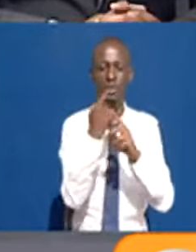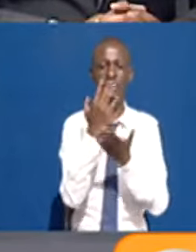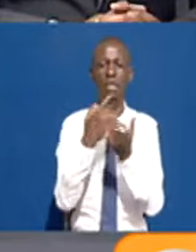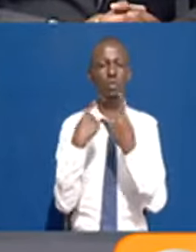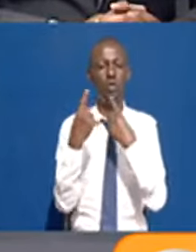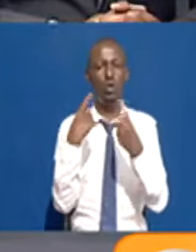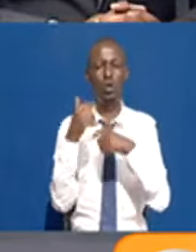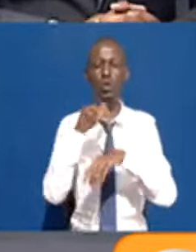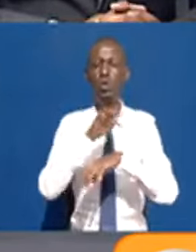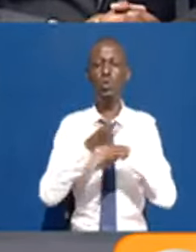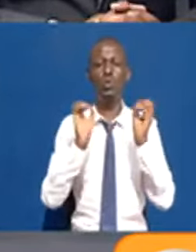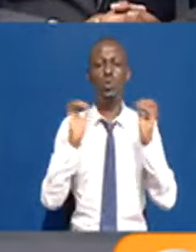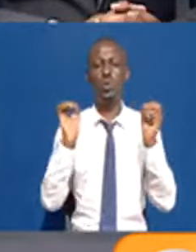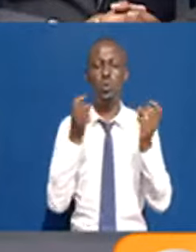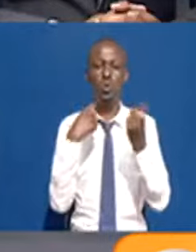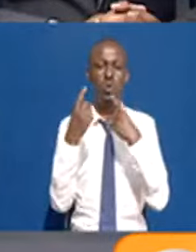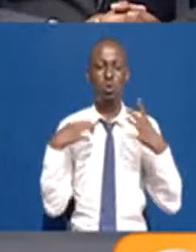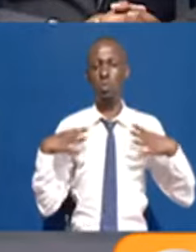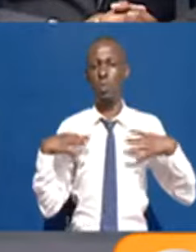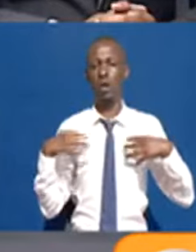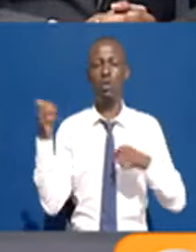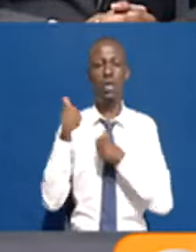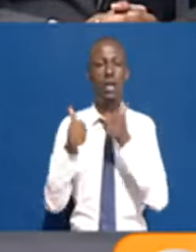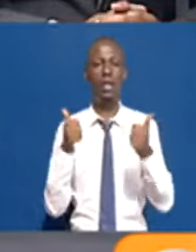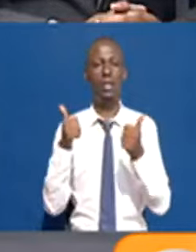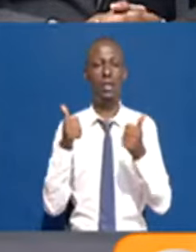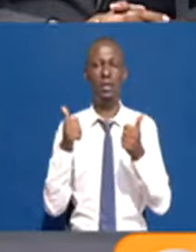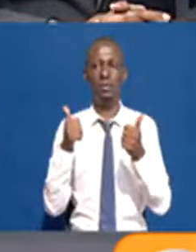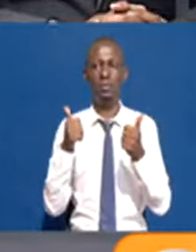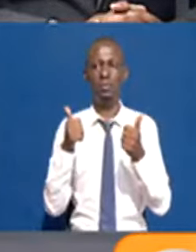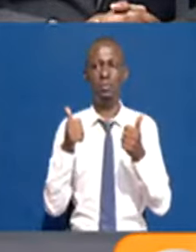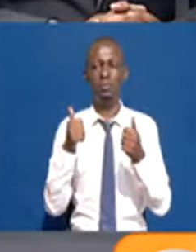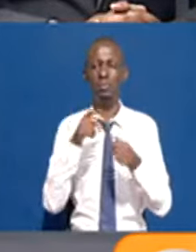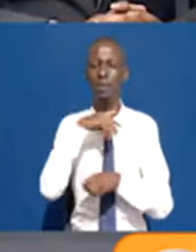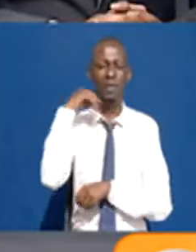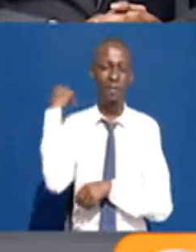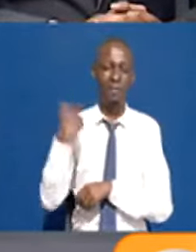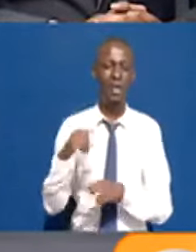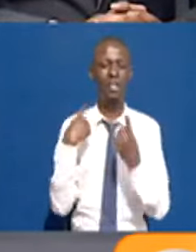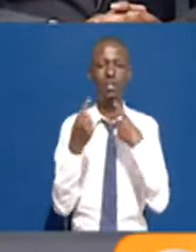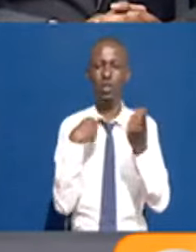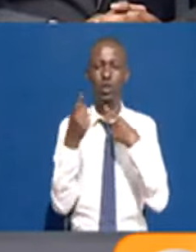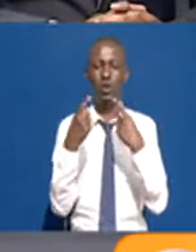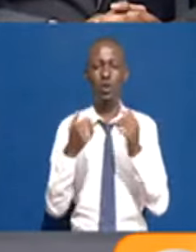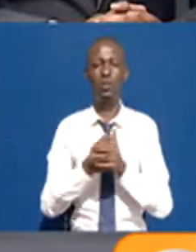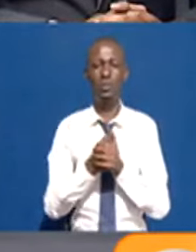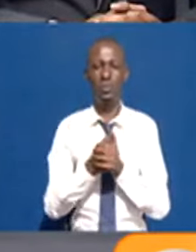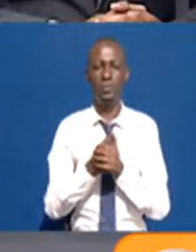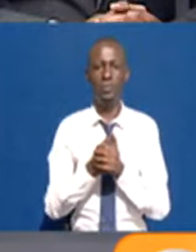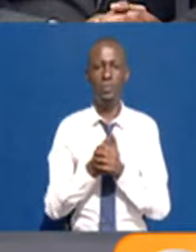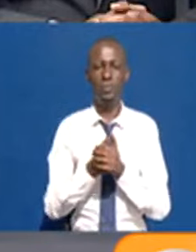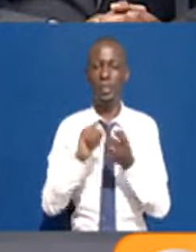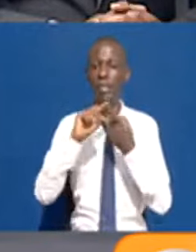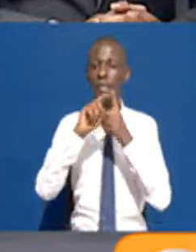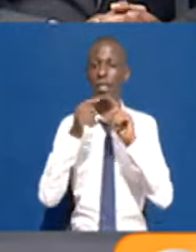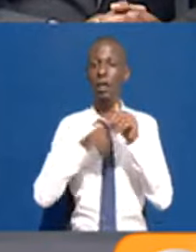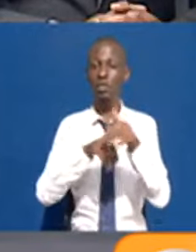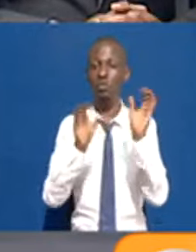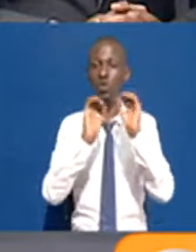to boastful to sometimes plain comical, falling far short of the standards required for